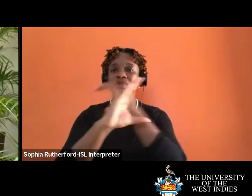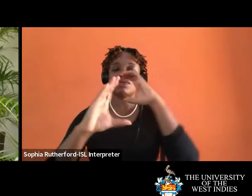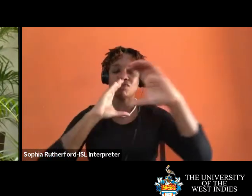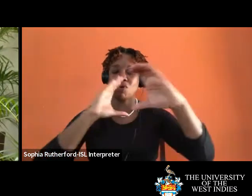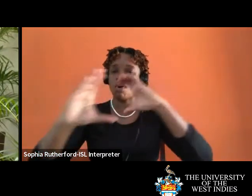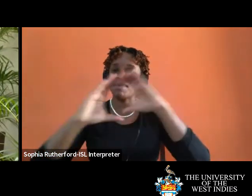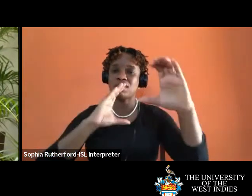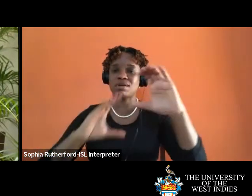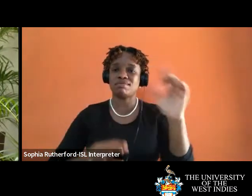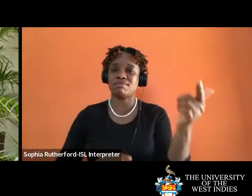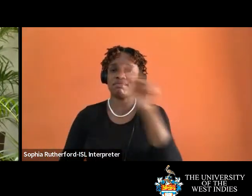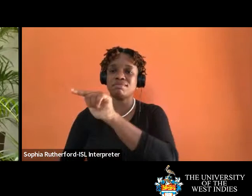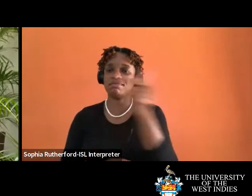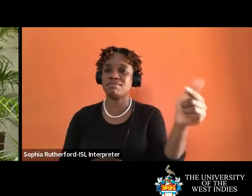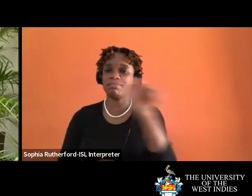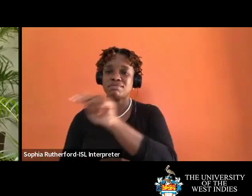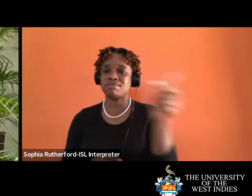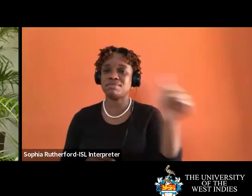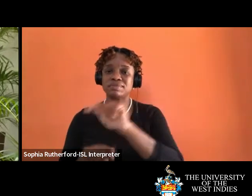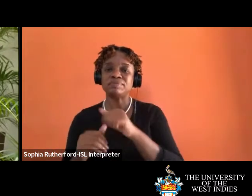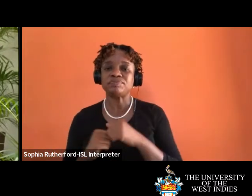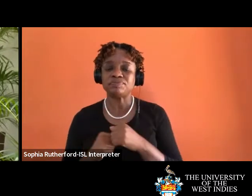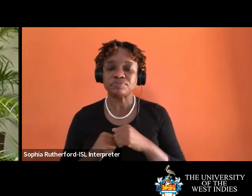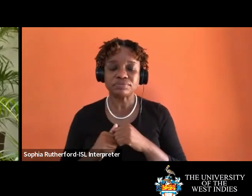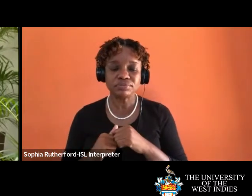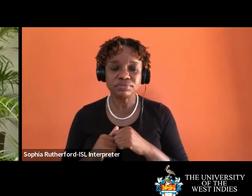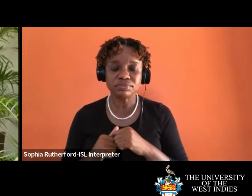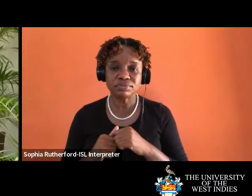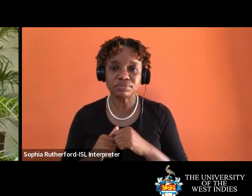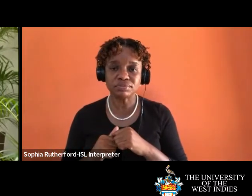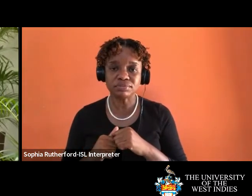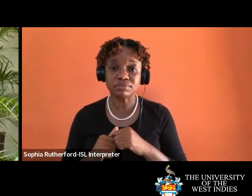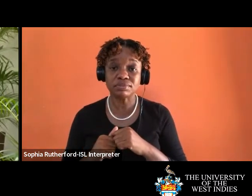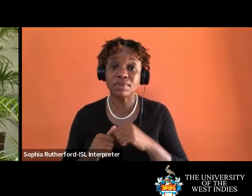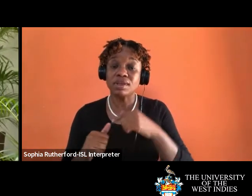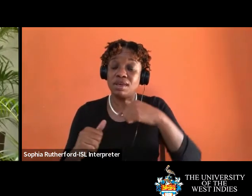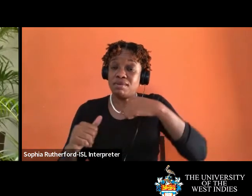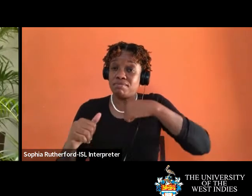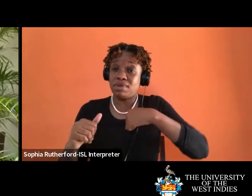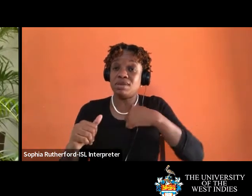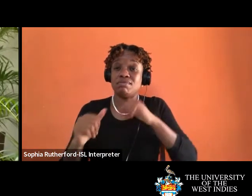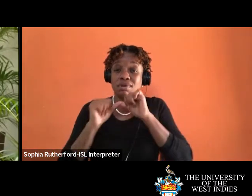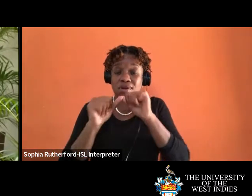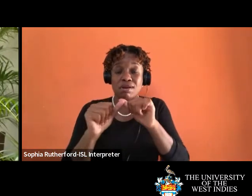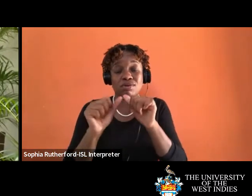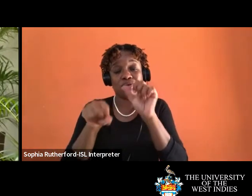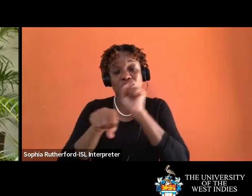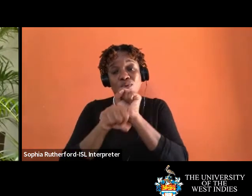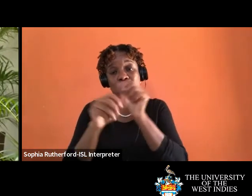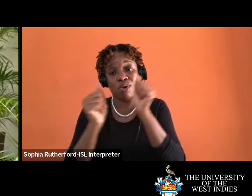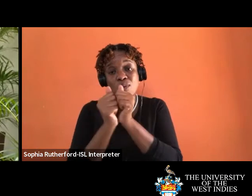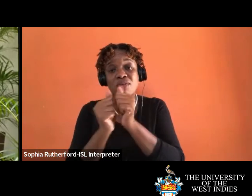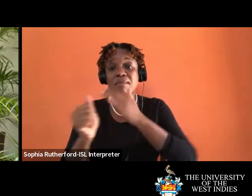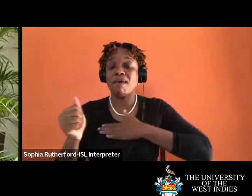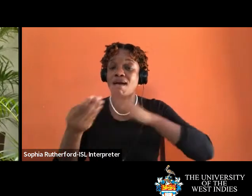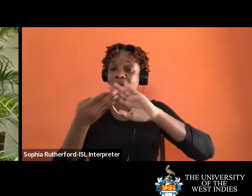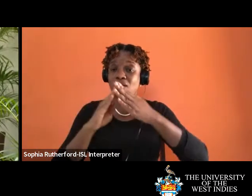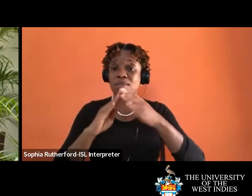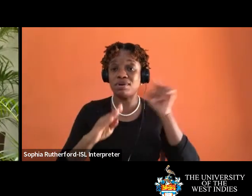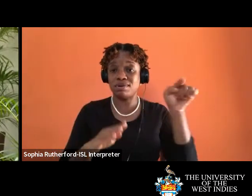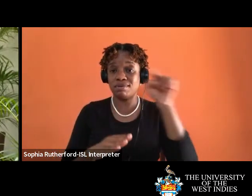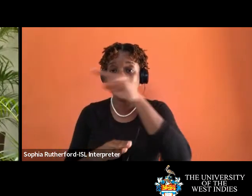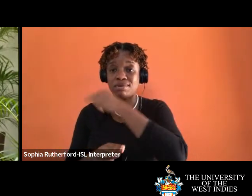for the disabled population. I will continue to work collaboratively with members of our community to